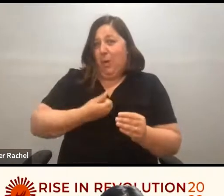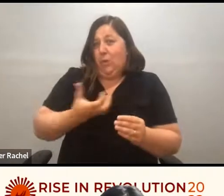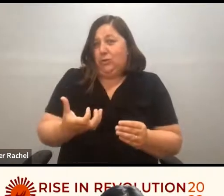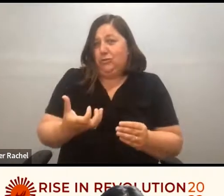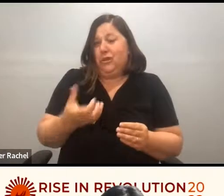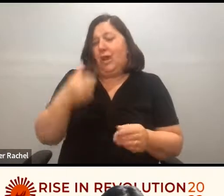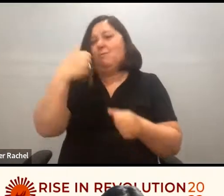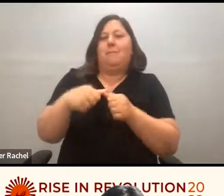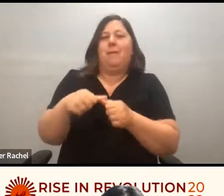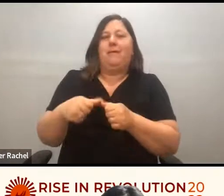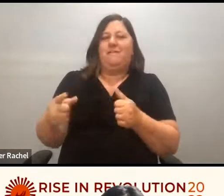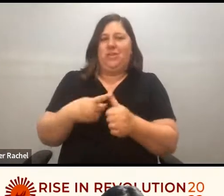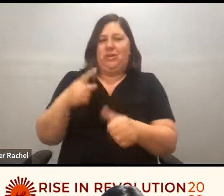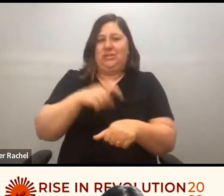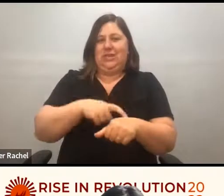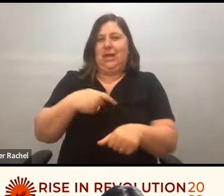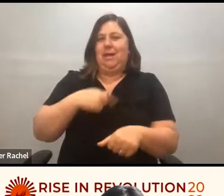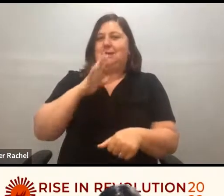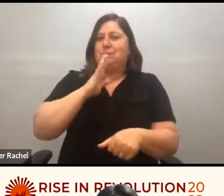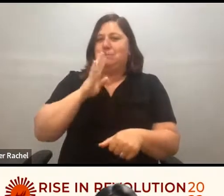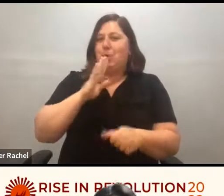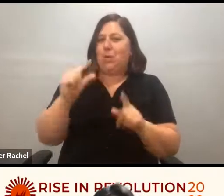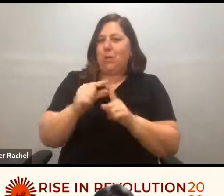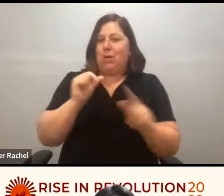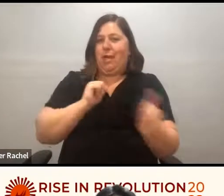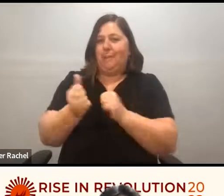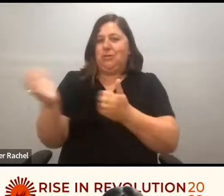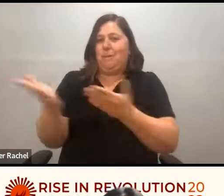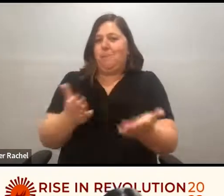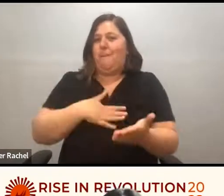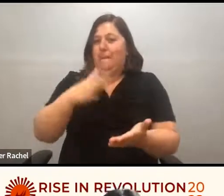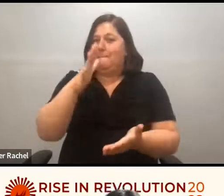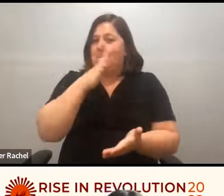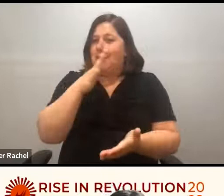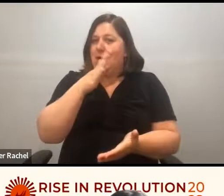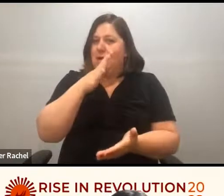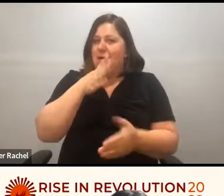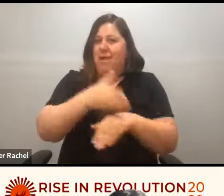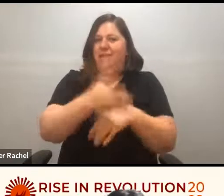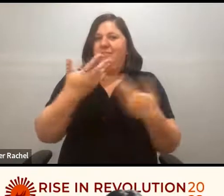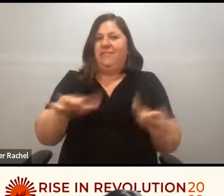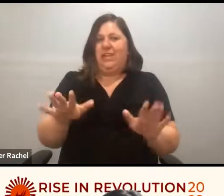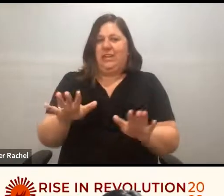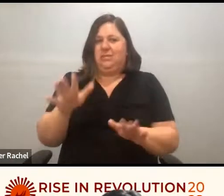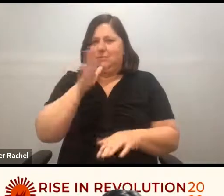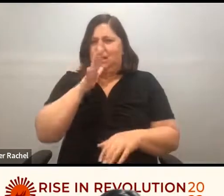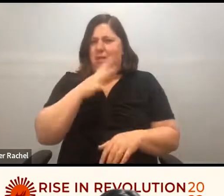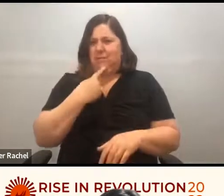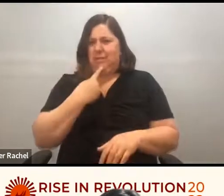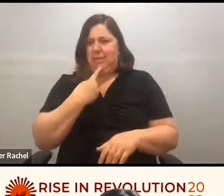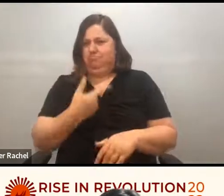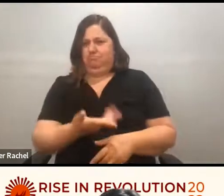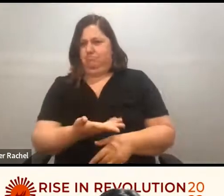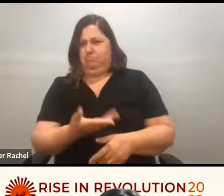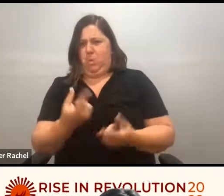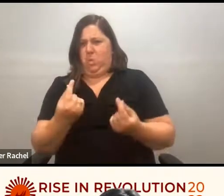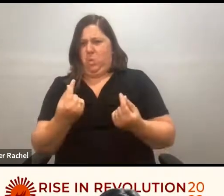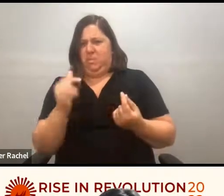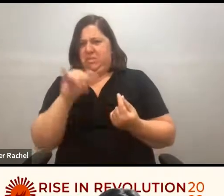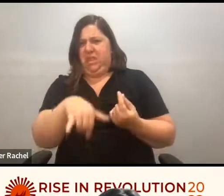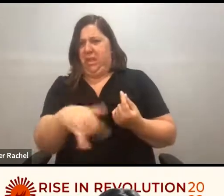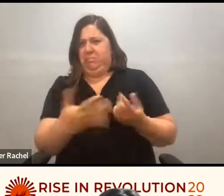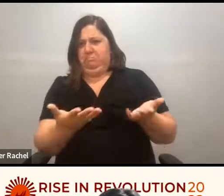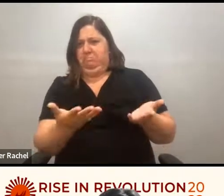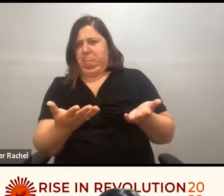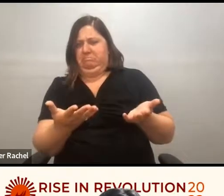taking my mom to my first spoken word competition. And afterwards we walked out and she was like, I don't know what I just watched. I don't know what that